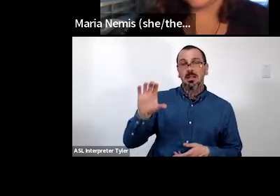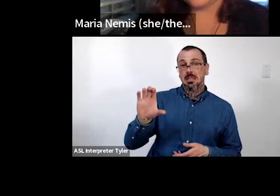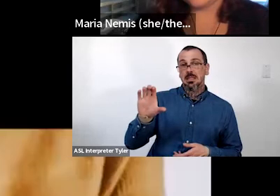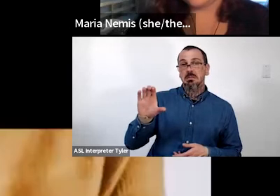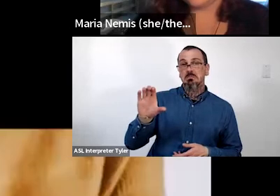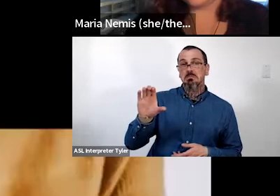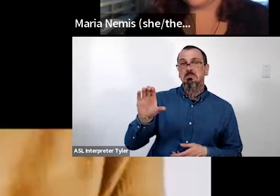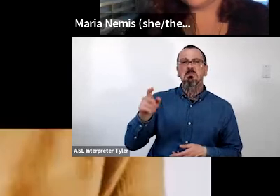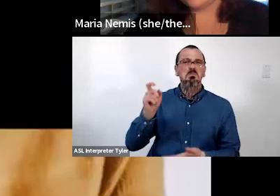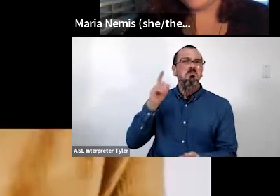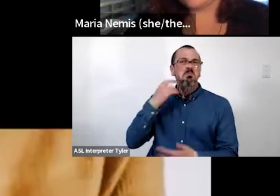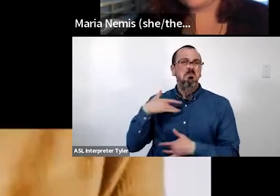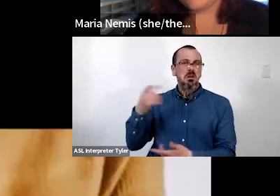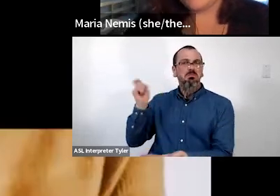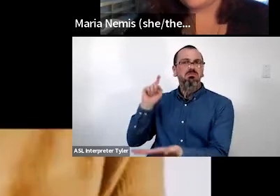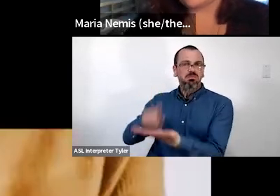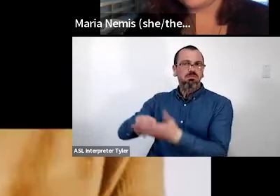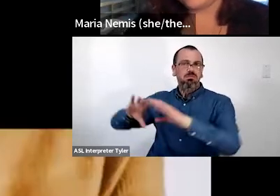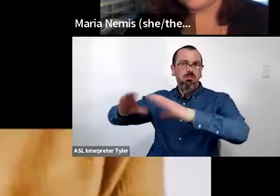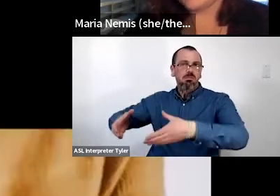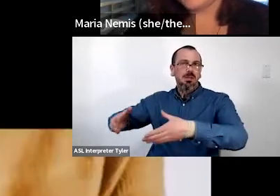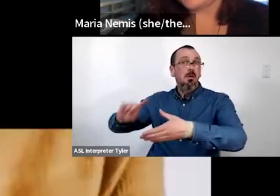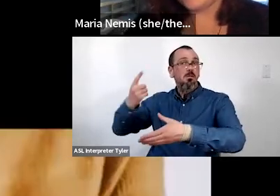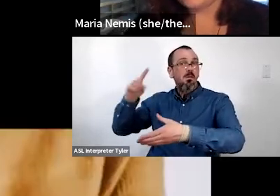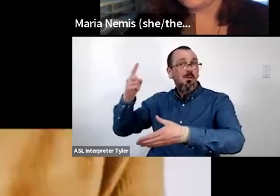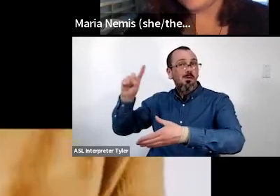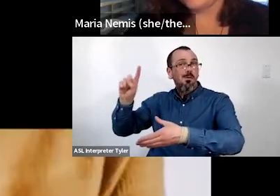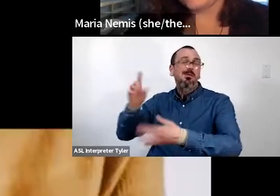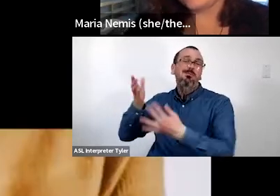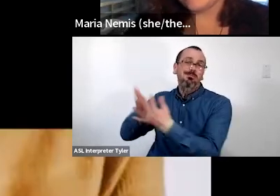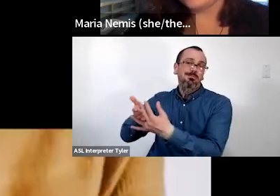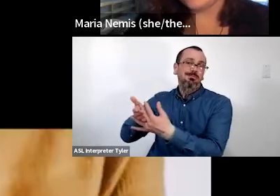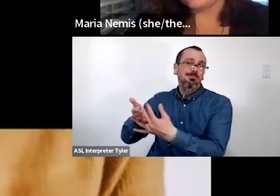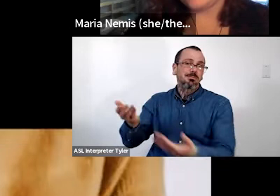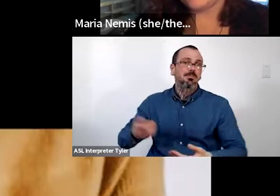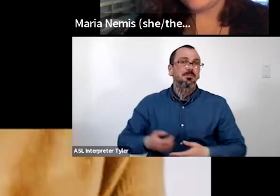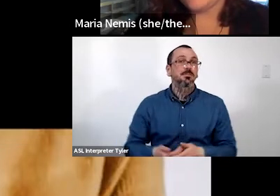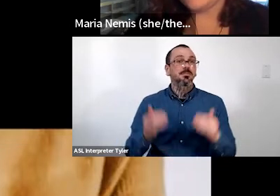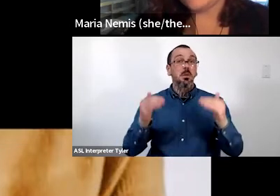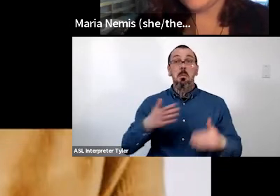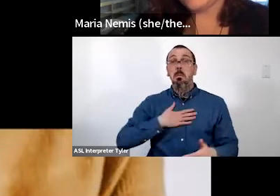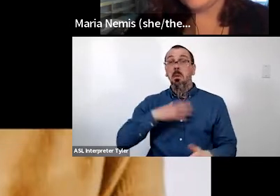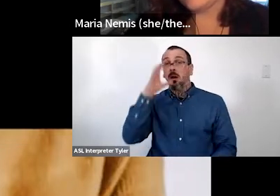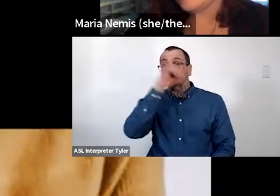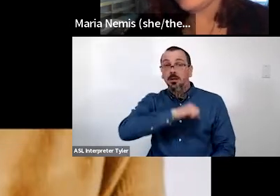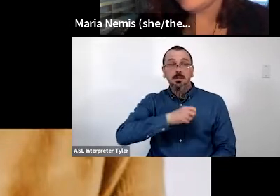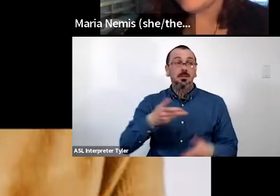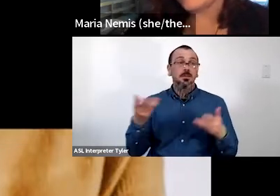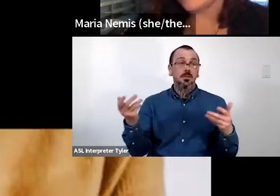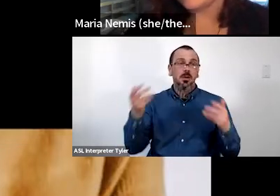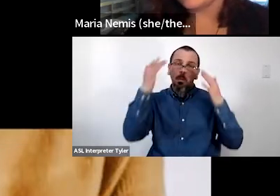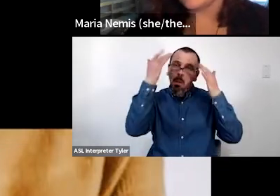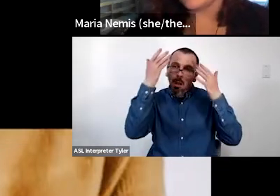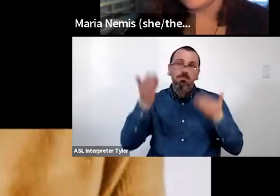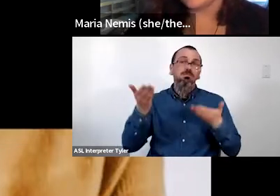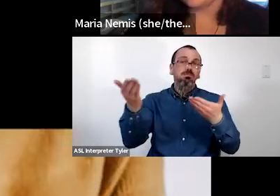minorities. So with that in mind, my hypothesis was that people who had been wrongfully denied gender affirming healthcare services would have higher rates